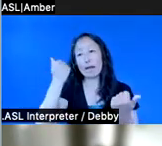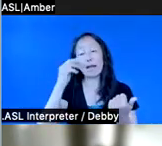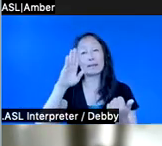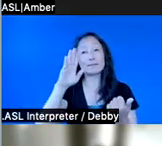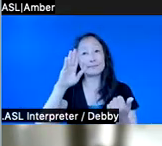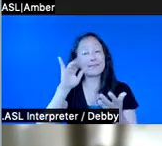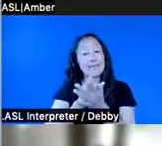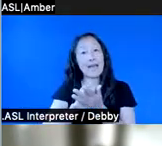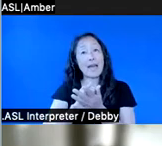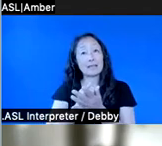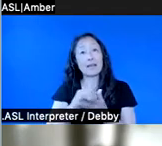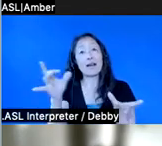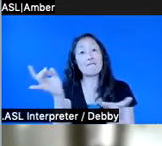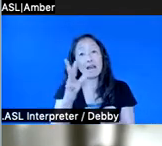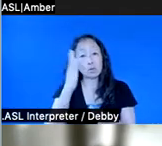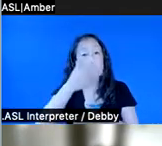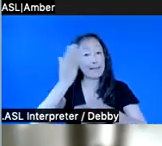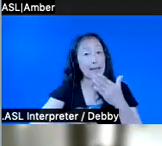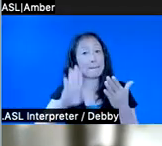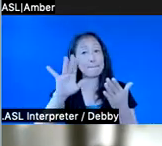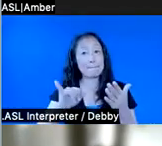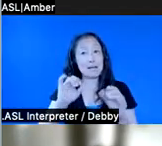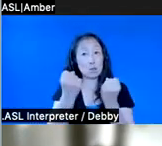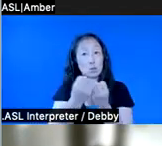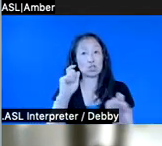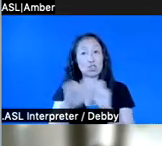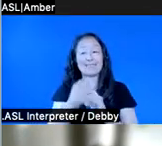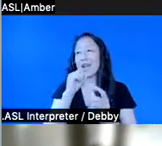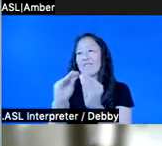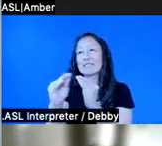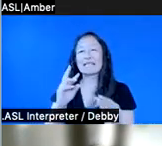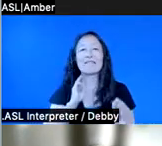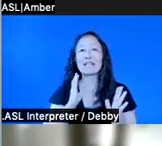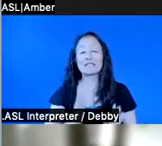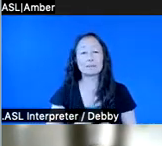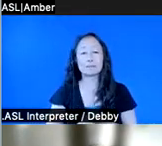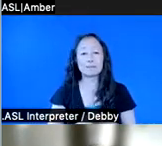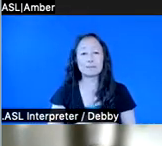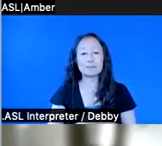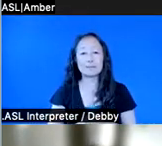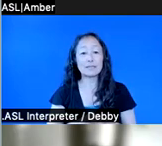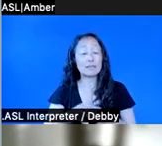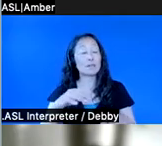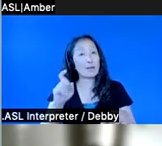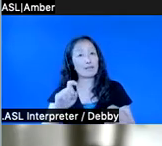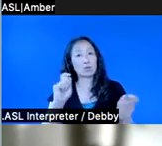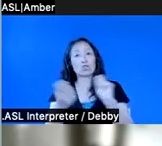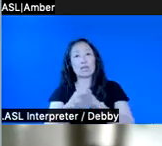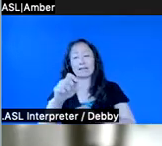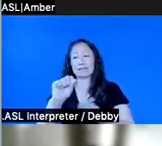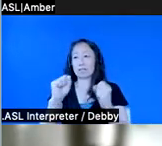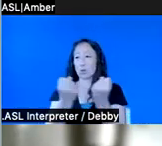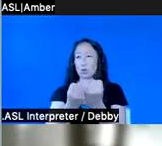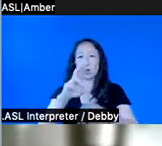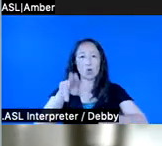victims. It ends by changing the systems, changing social norms, changing this society